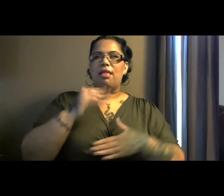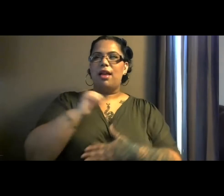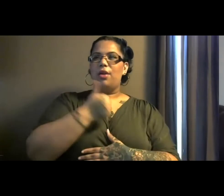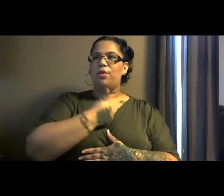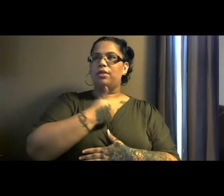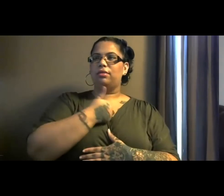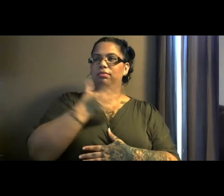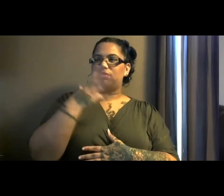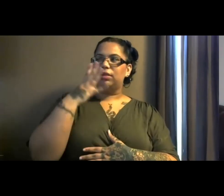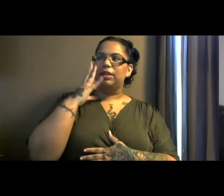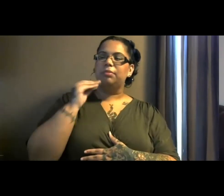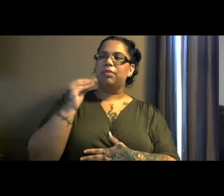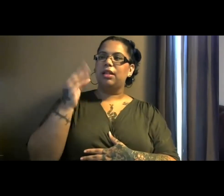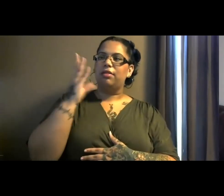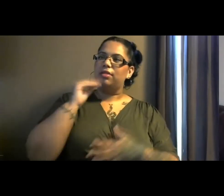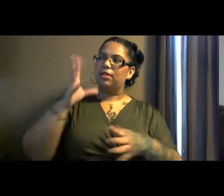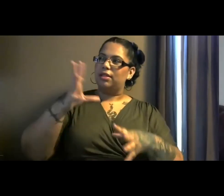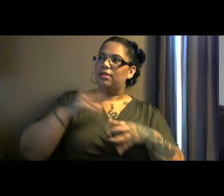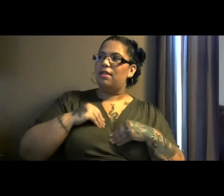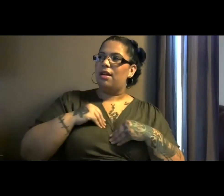High.